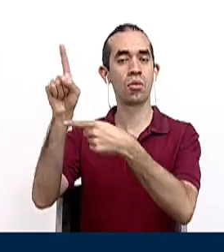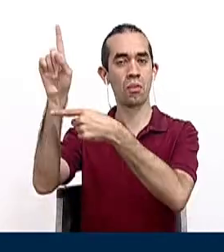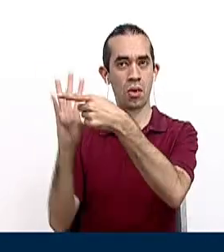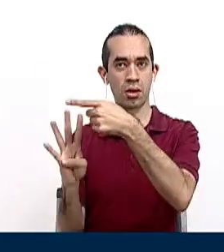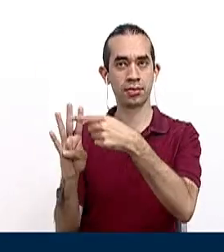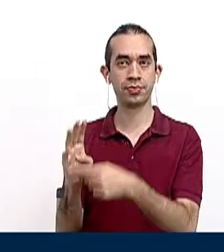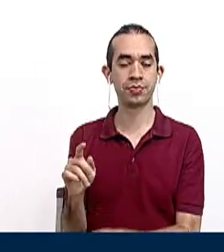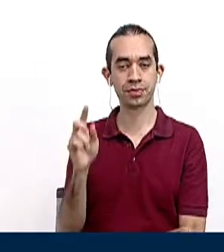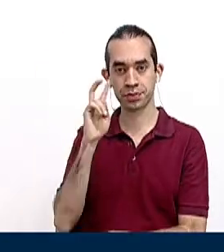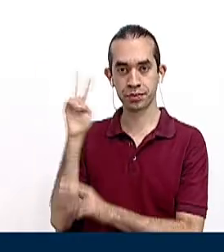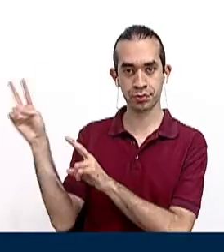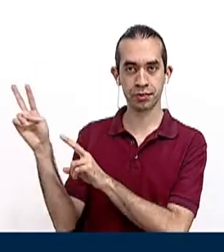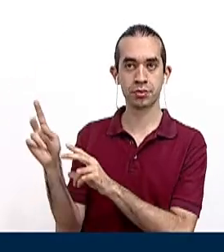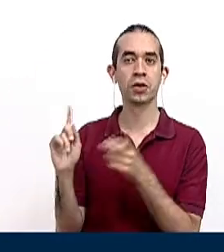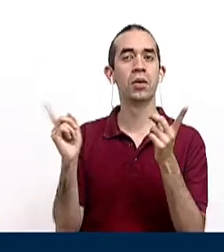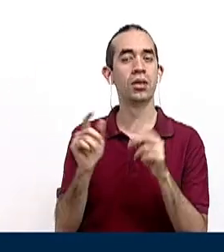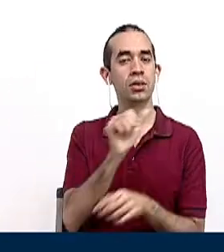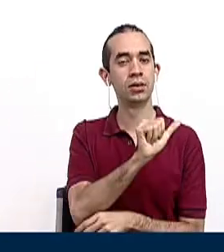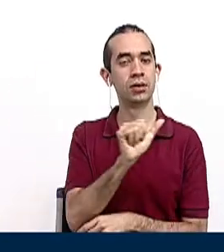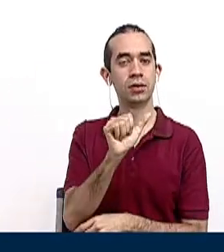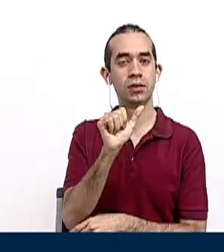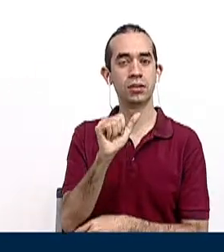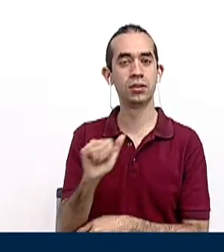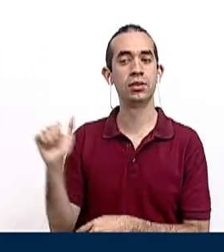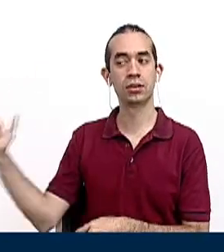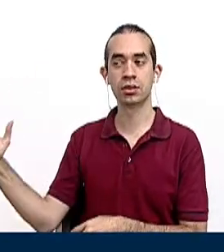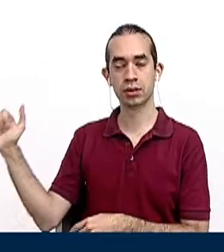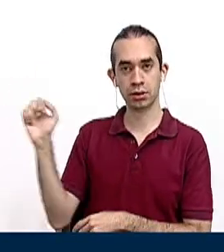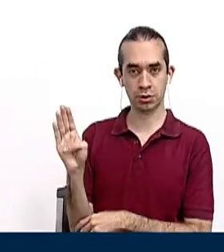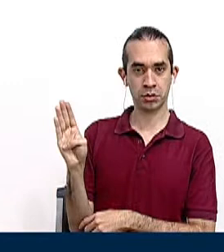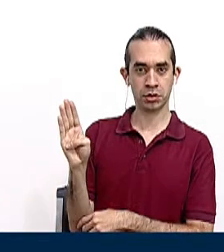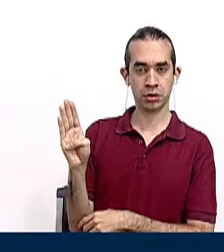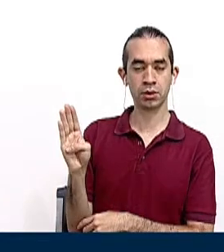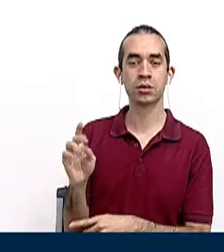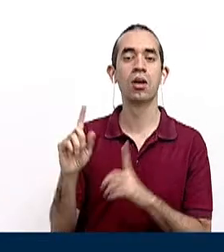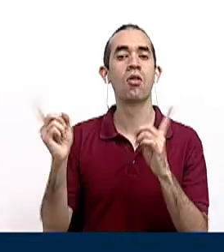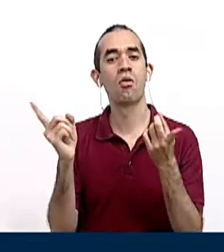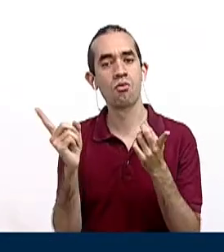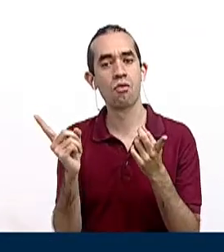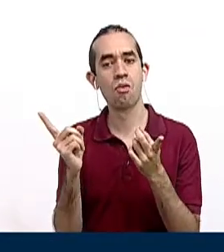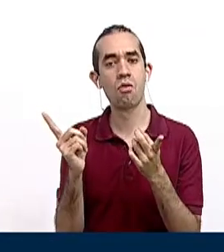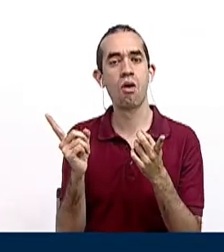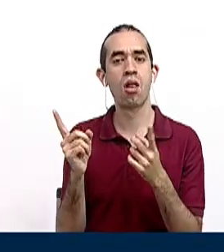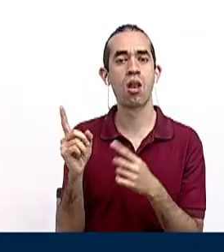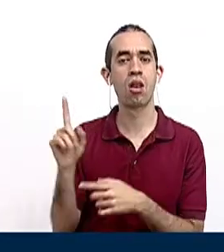quarter. And we have two pictures, A and B. Which one represents